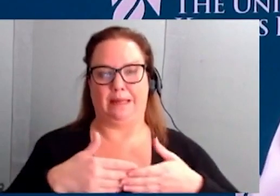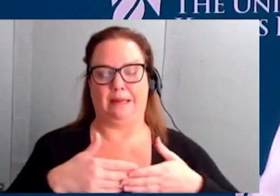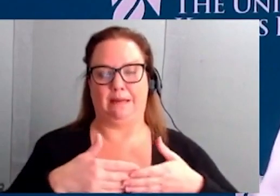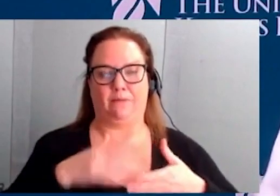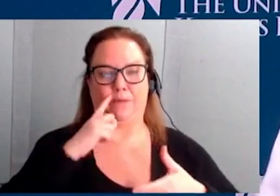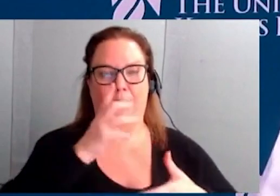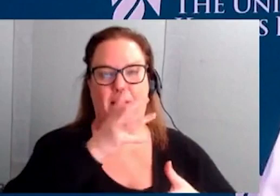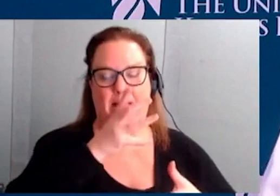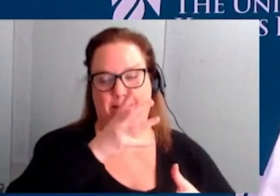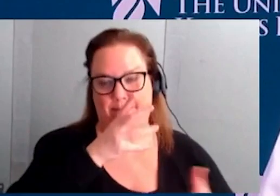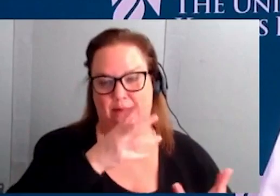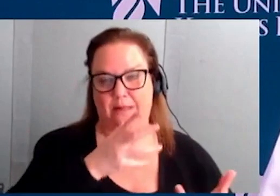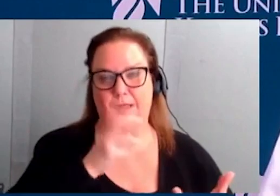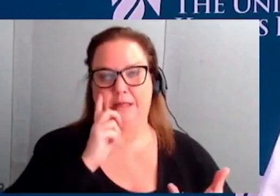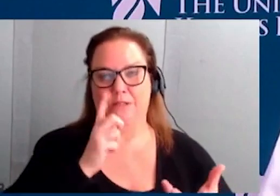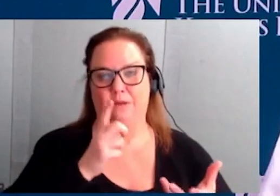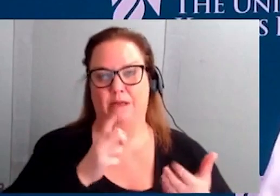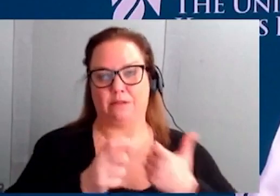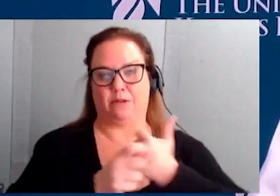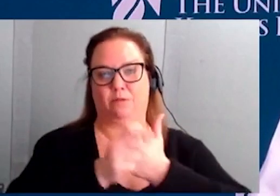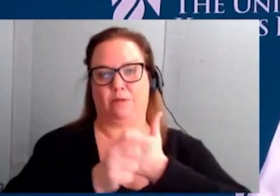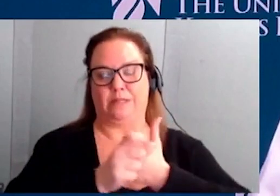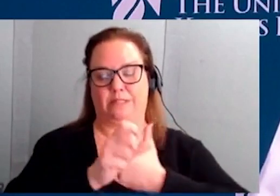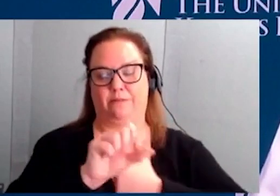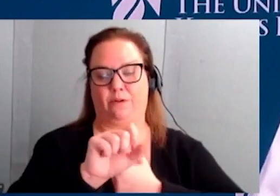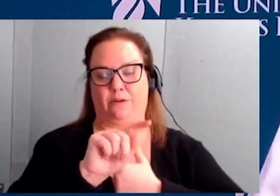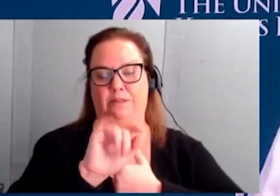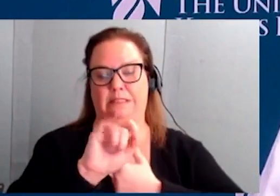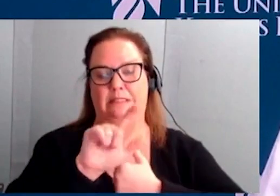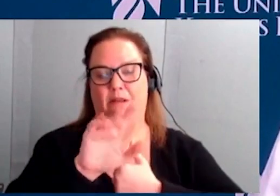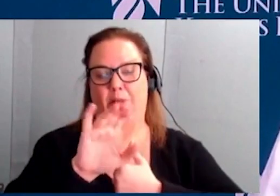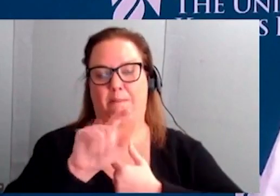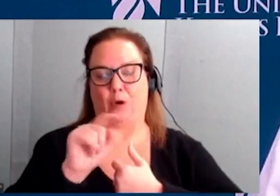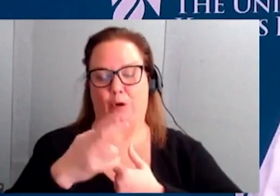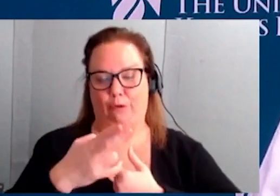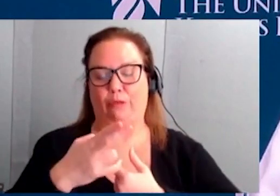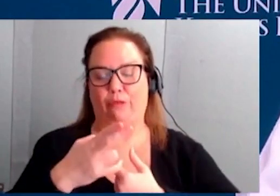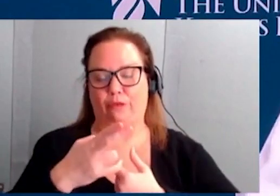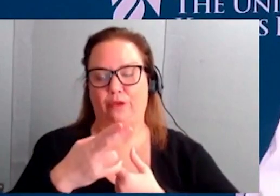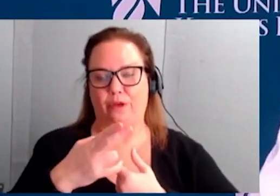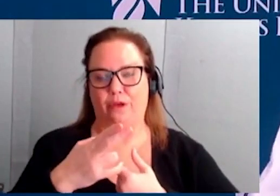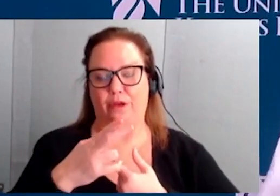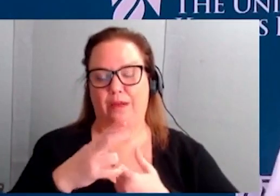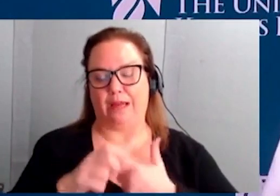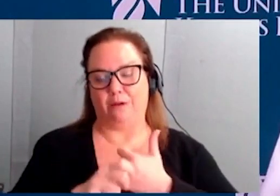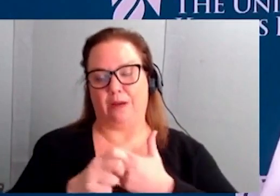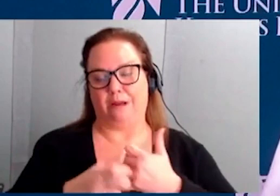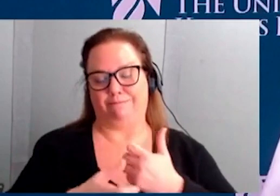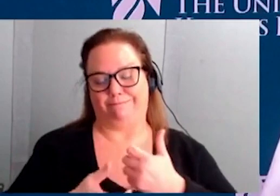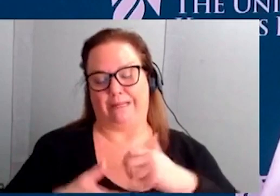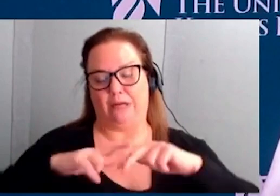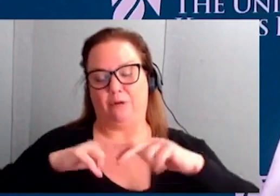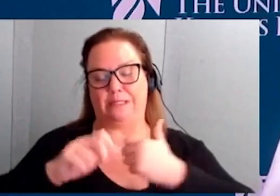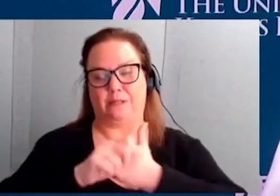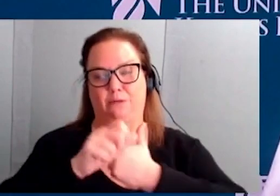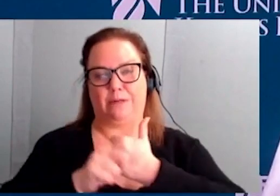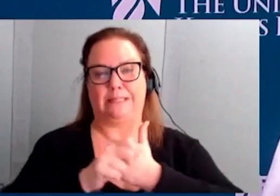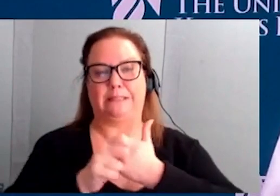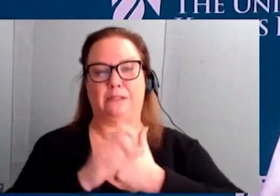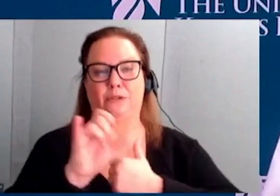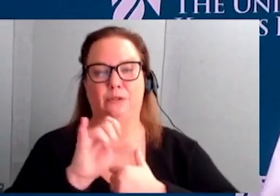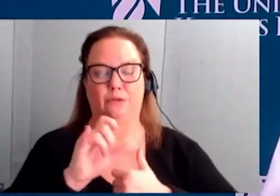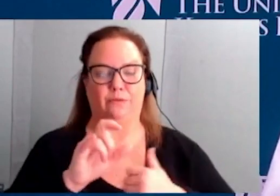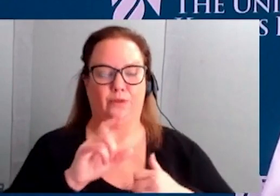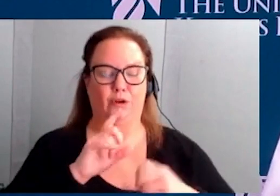in significant risk for stillbirth, can increase the risk for, as I said in these other cases, very